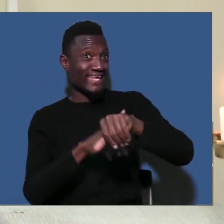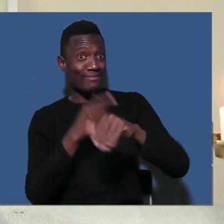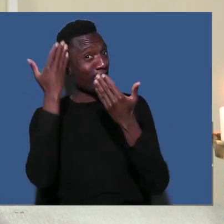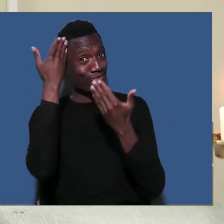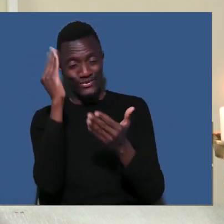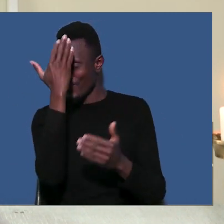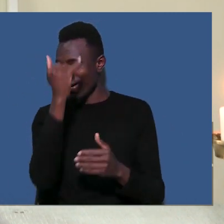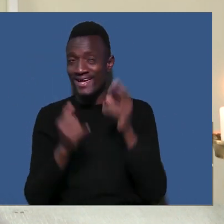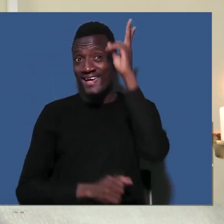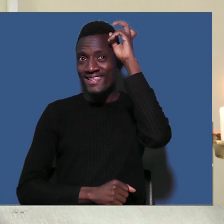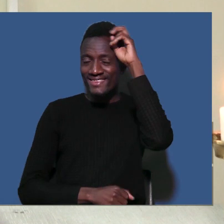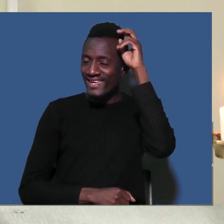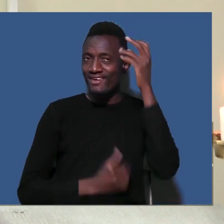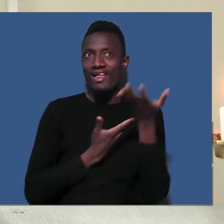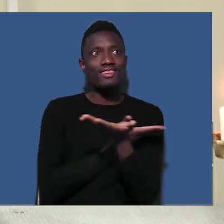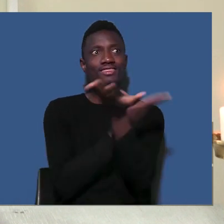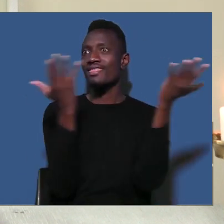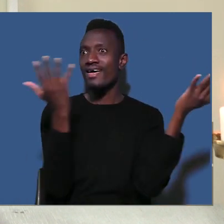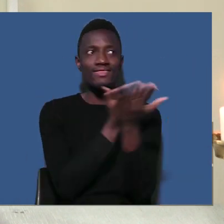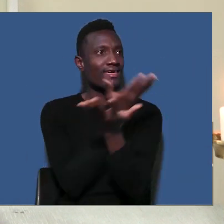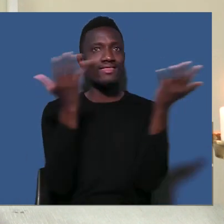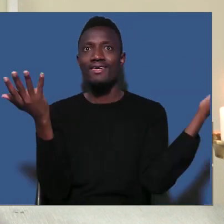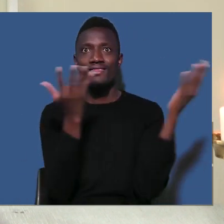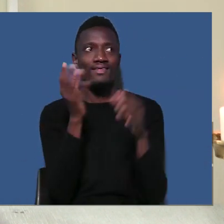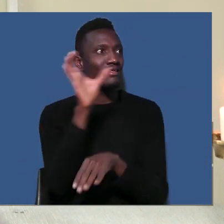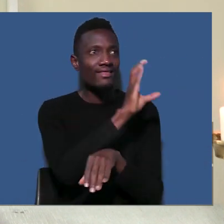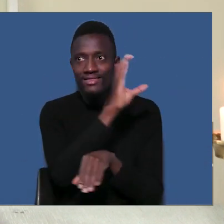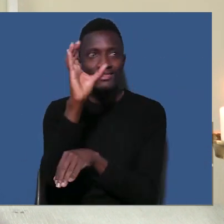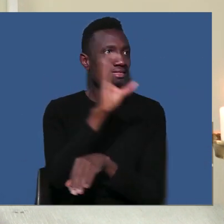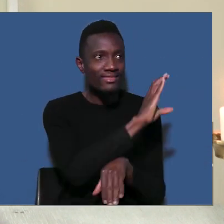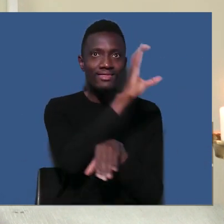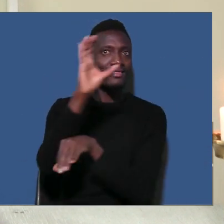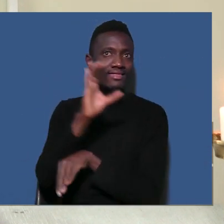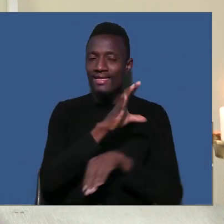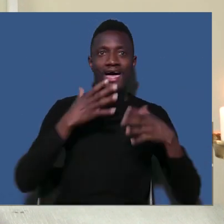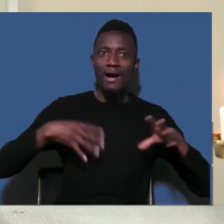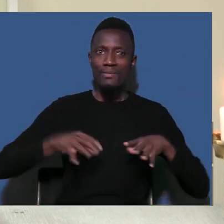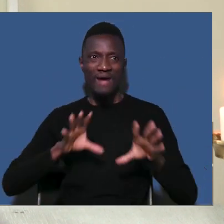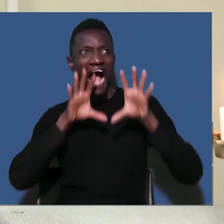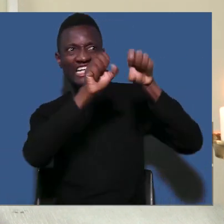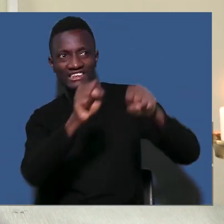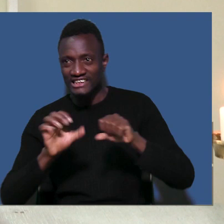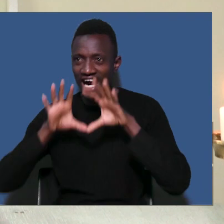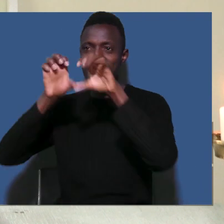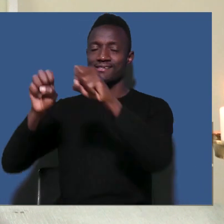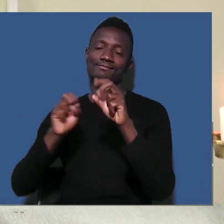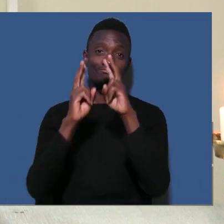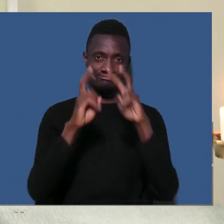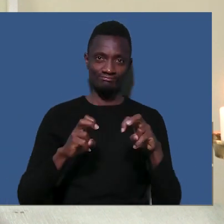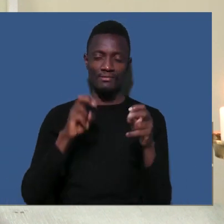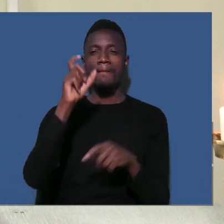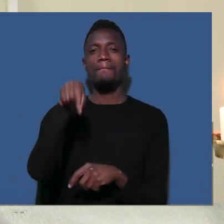for people to devour. So then we need to look for an opportunity. I mean, we need to be